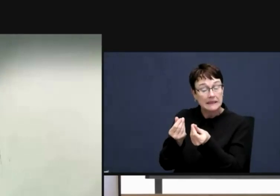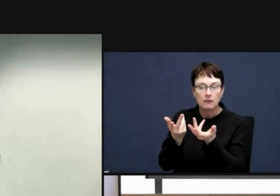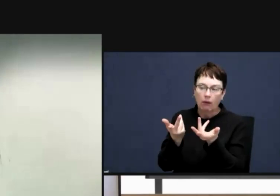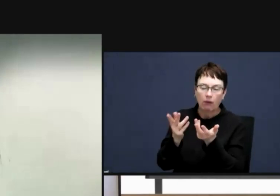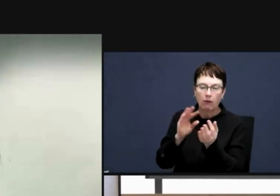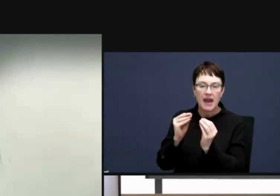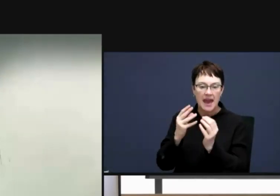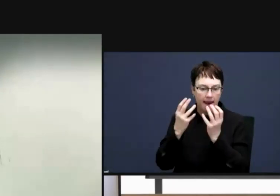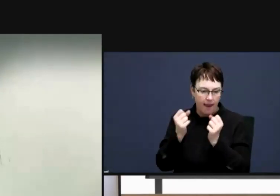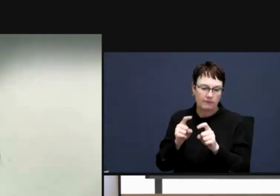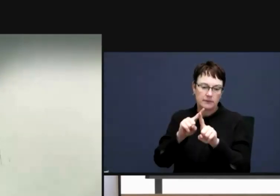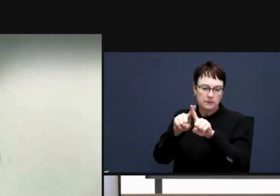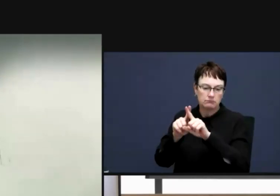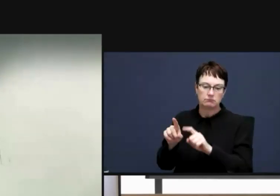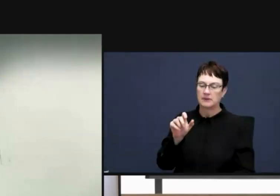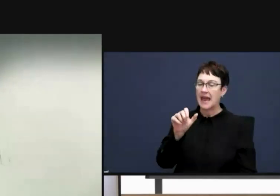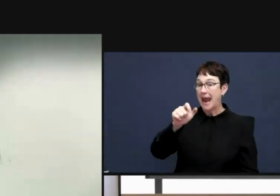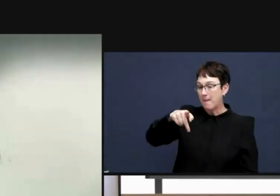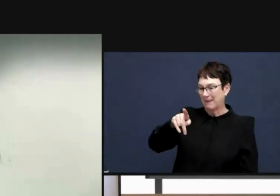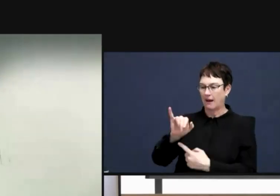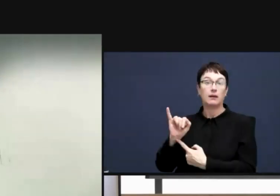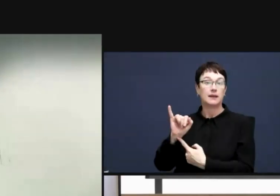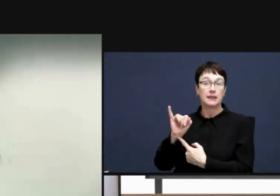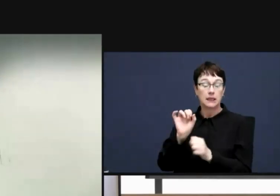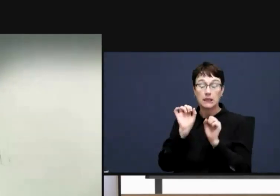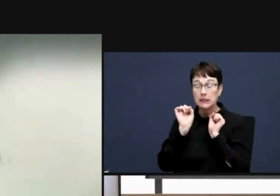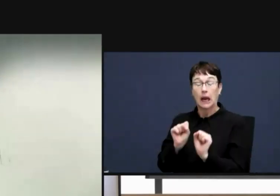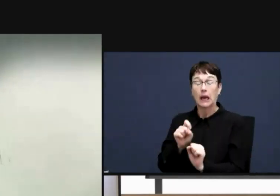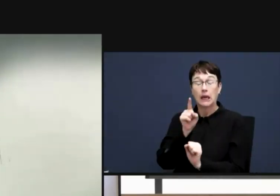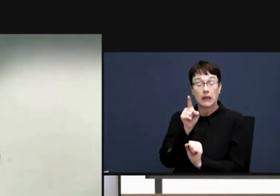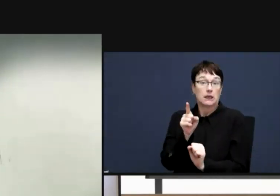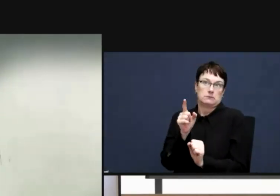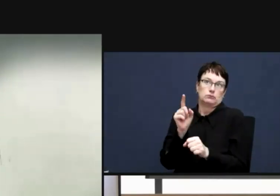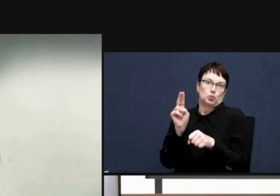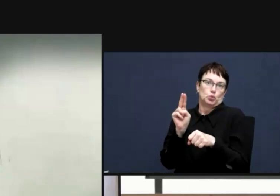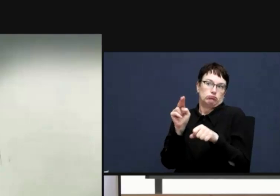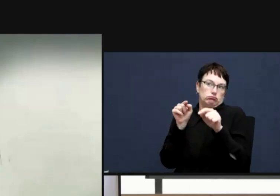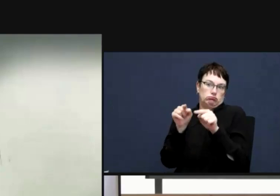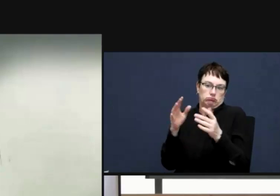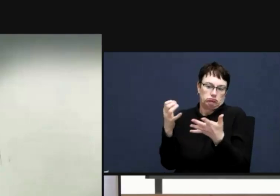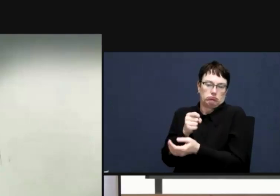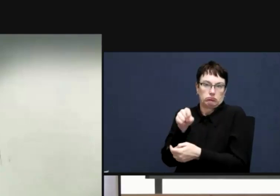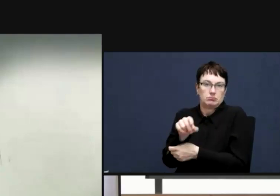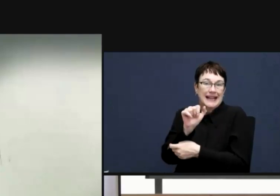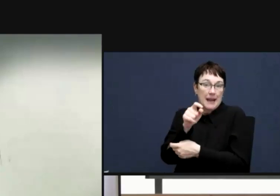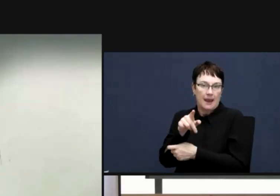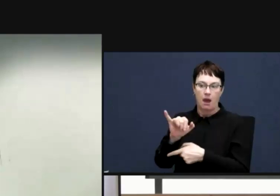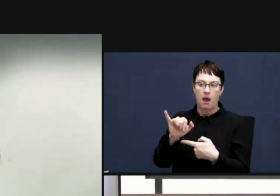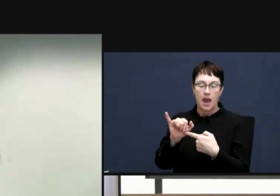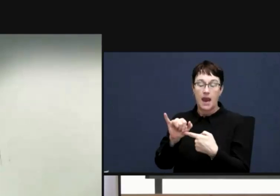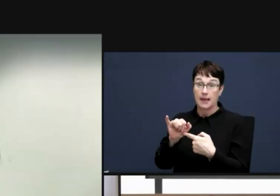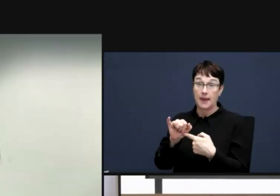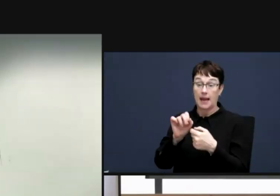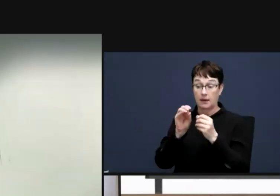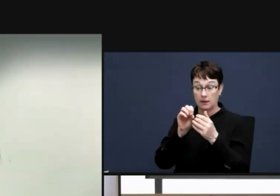and with the API you can send the files, get the response back, and then there's a very simple editor which you can use to